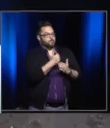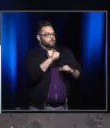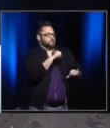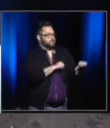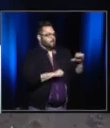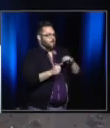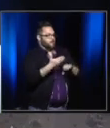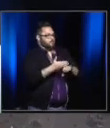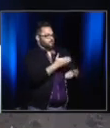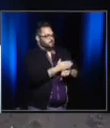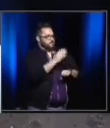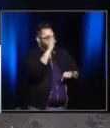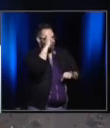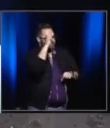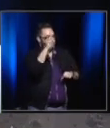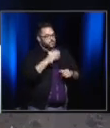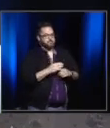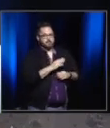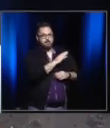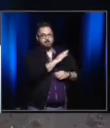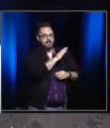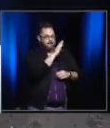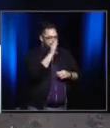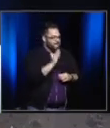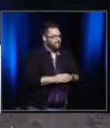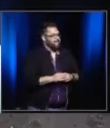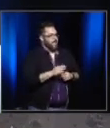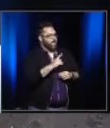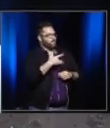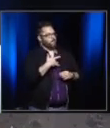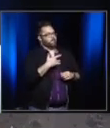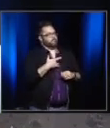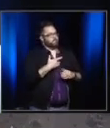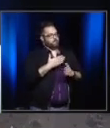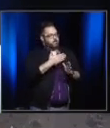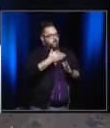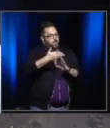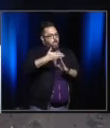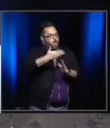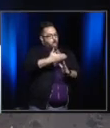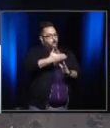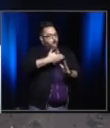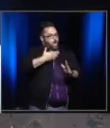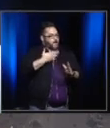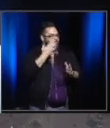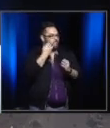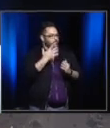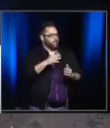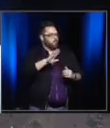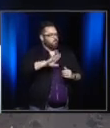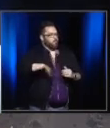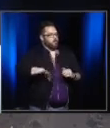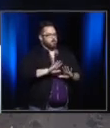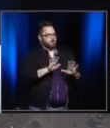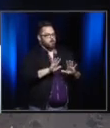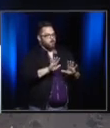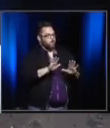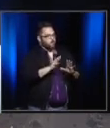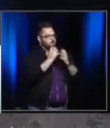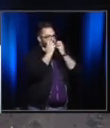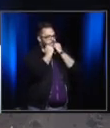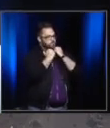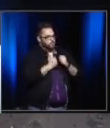Never underestimate the value of archives and archival information, and please always fight to maintain them. They're often the